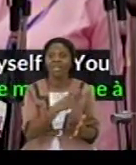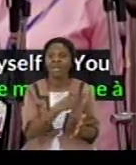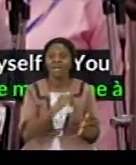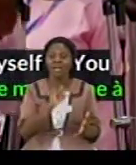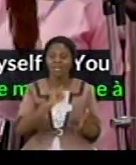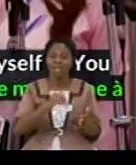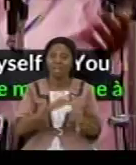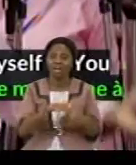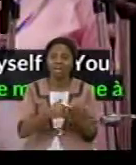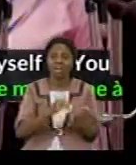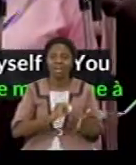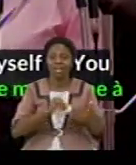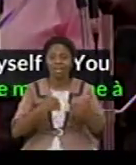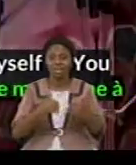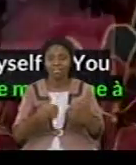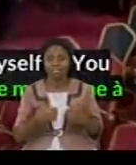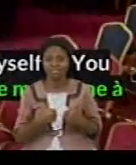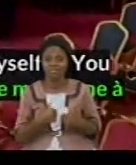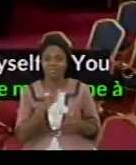been. Lord, have mercy on me.